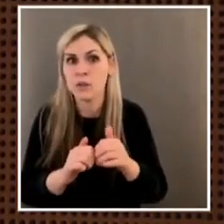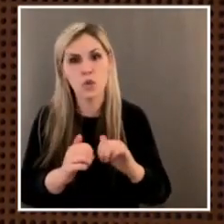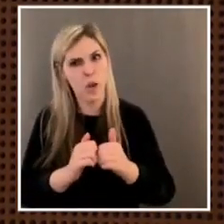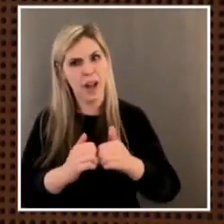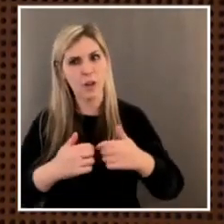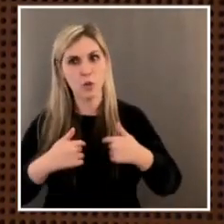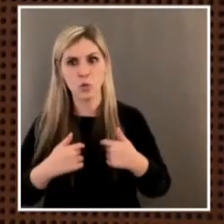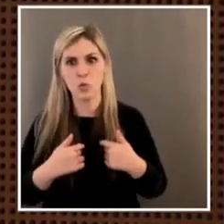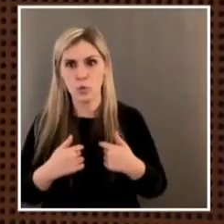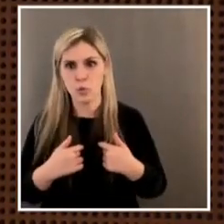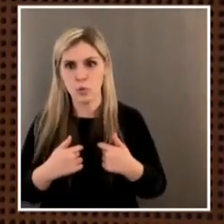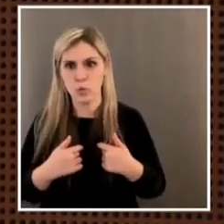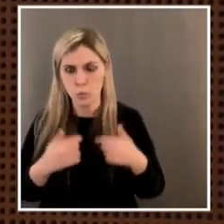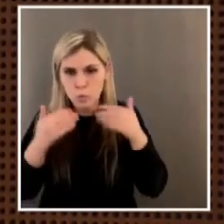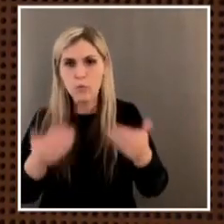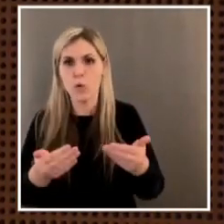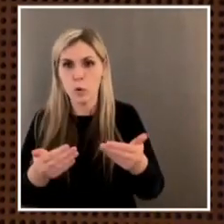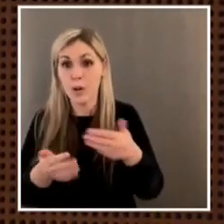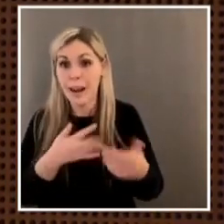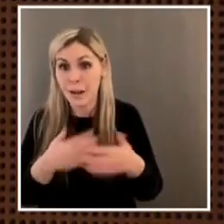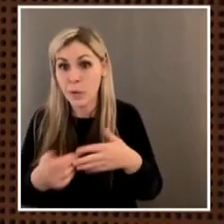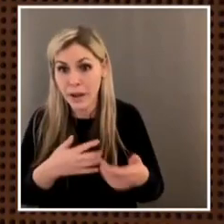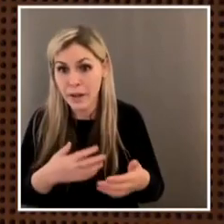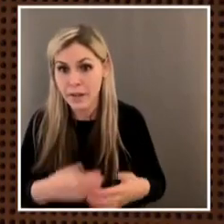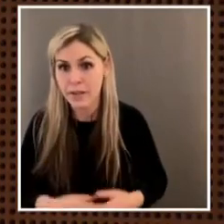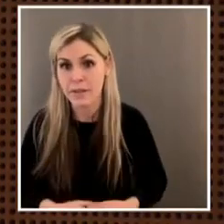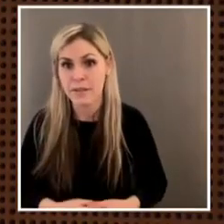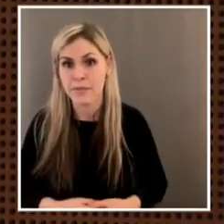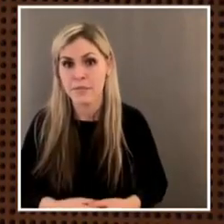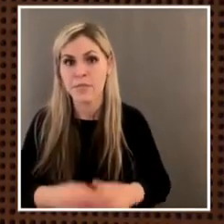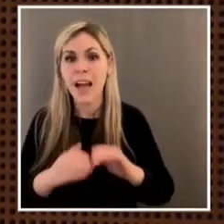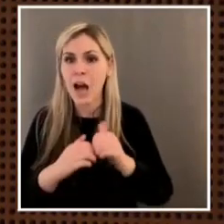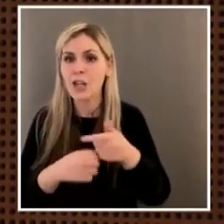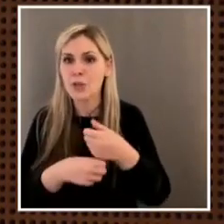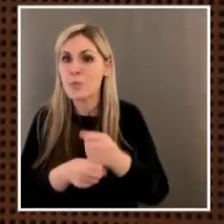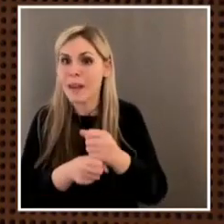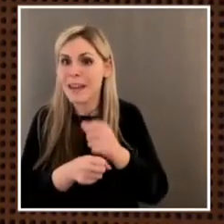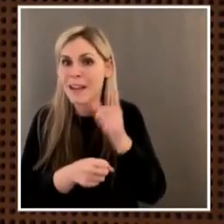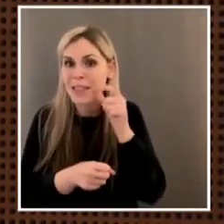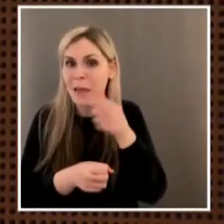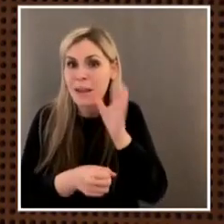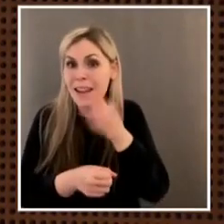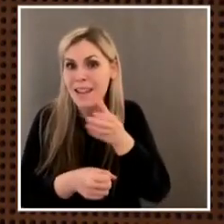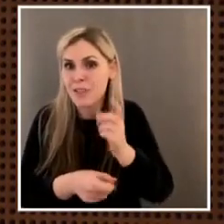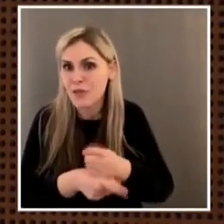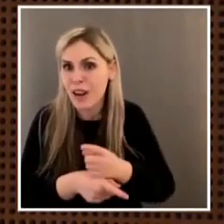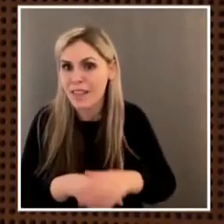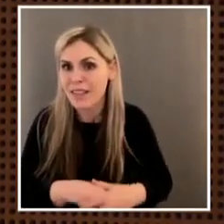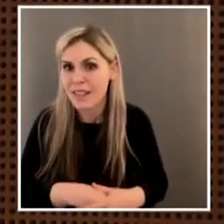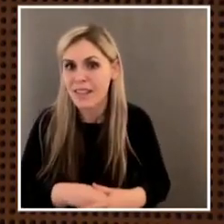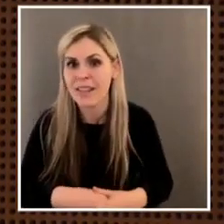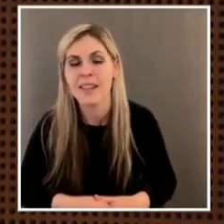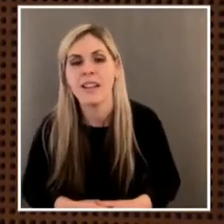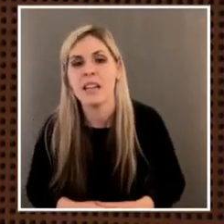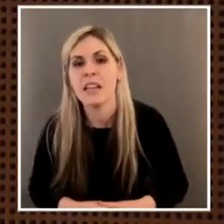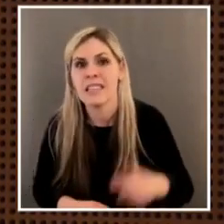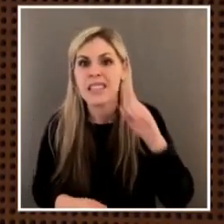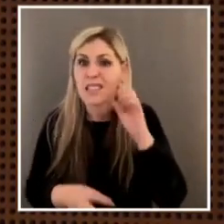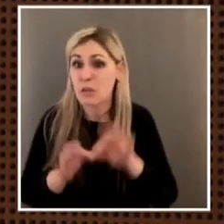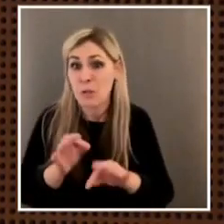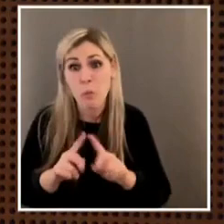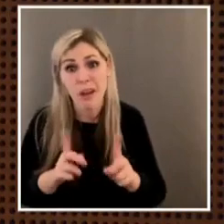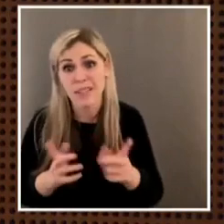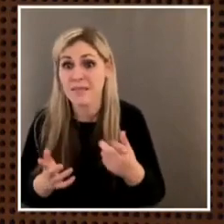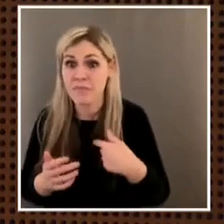move forward anyway? How do you make lemonade? Right? It sounds really simple, but it